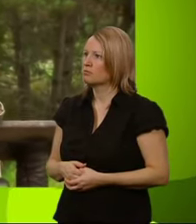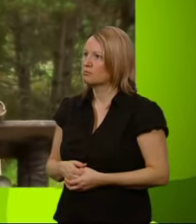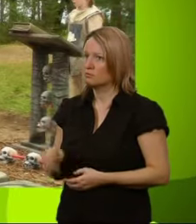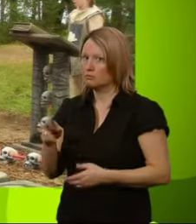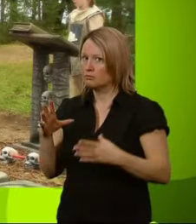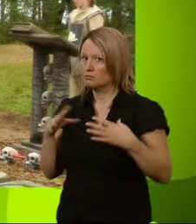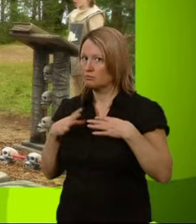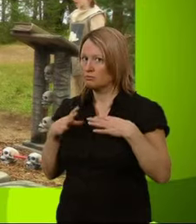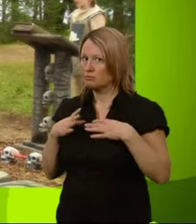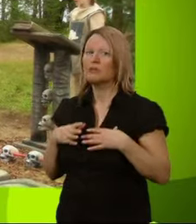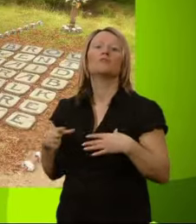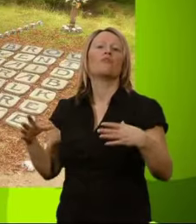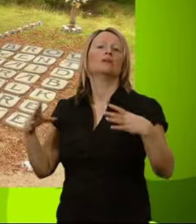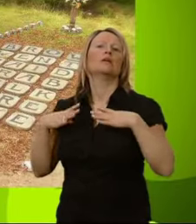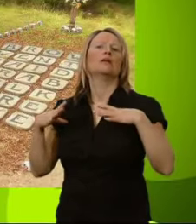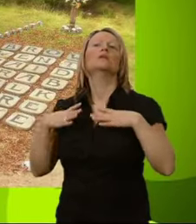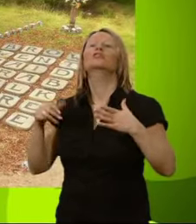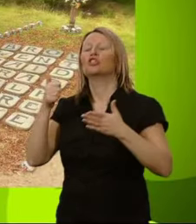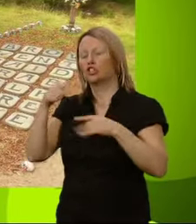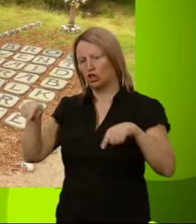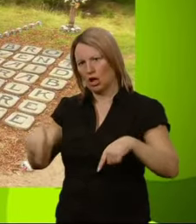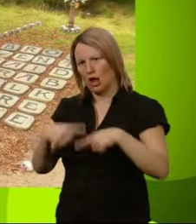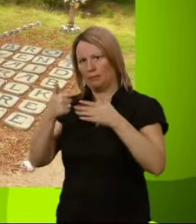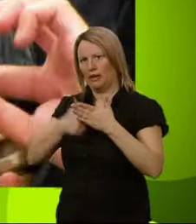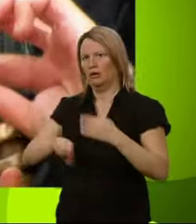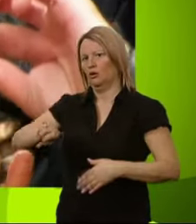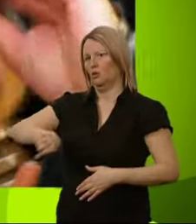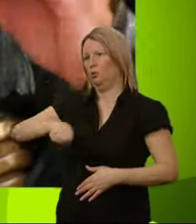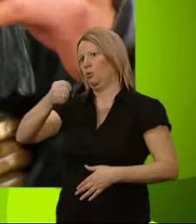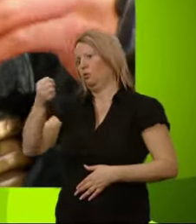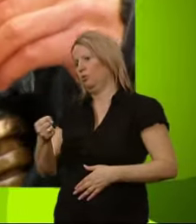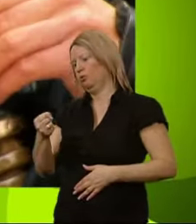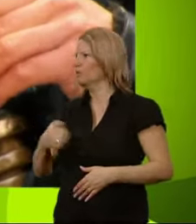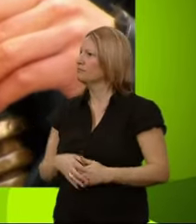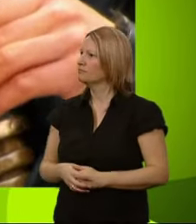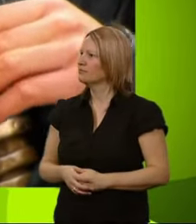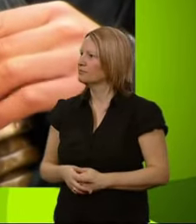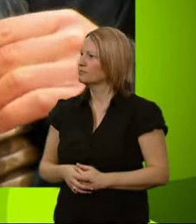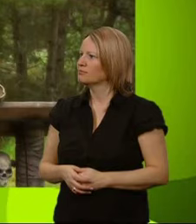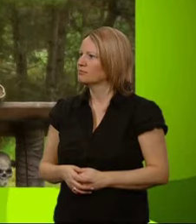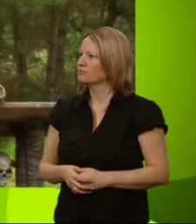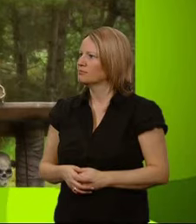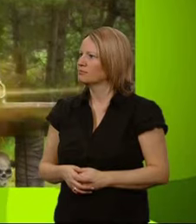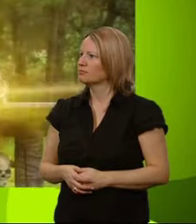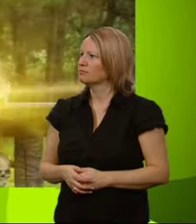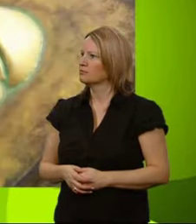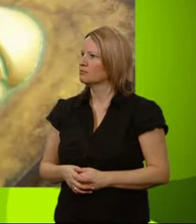Are you ready? Ready! Then, let the challenge begin.